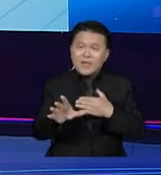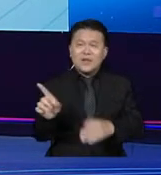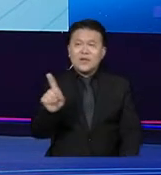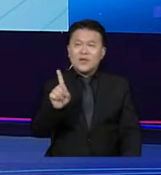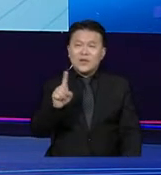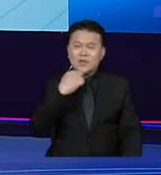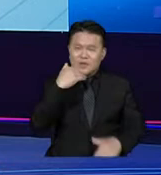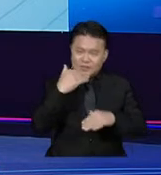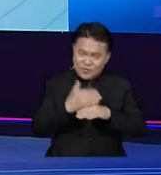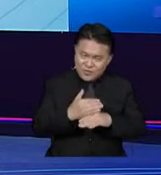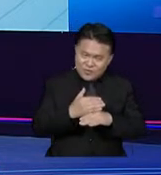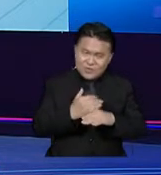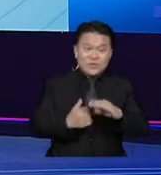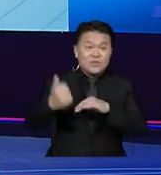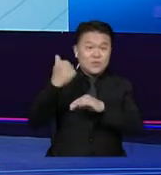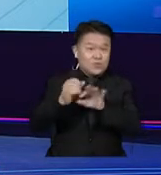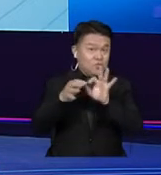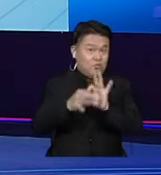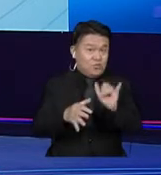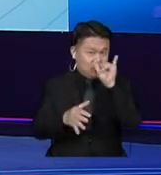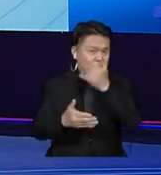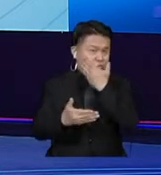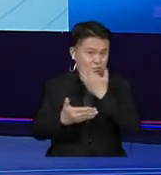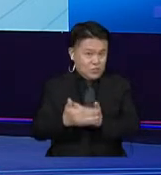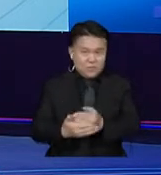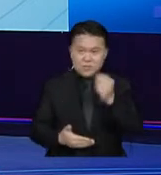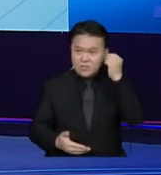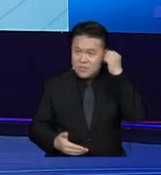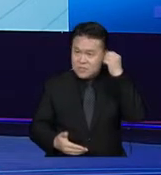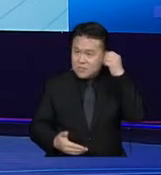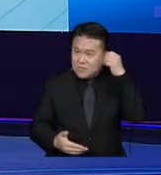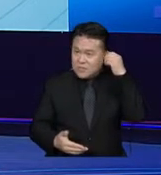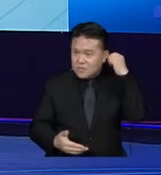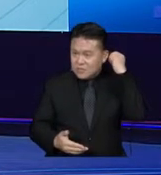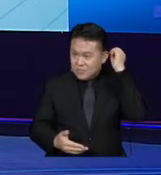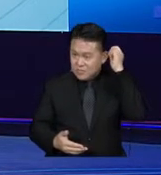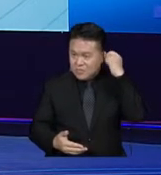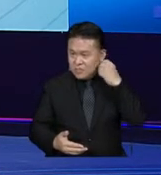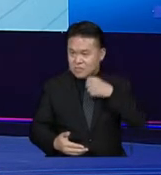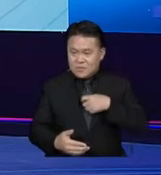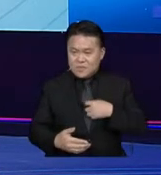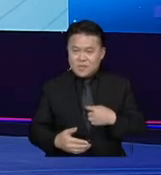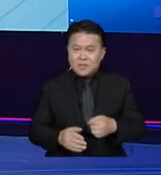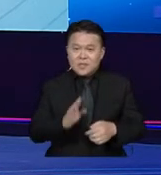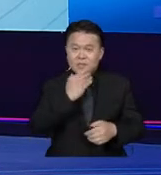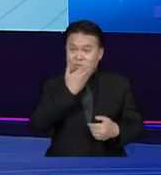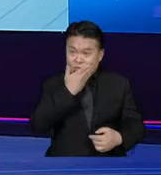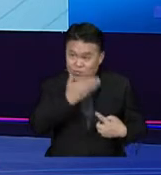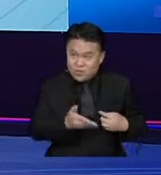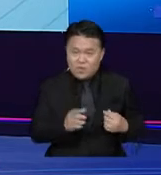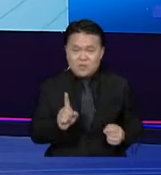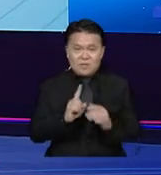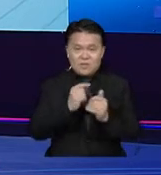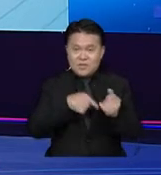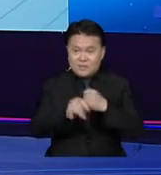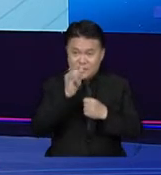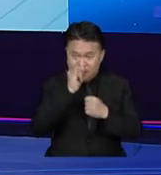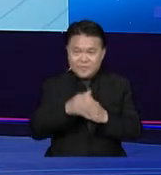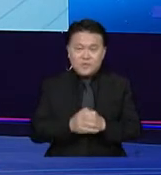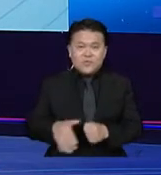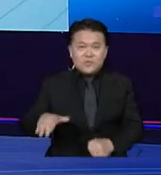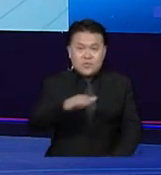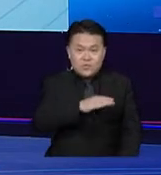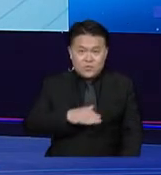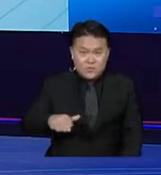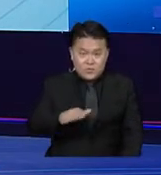the success of every democracy. The stakes are high. If we misjudge ourselves, we